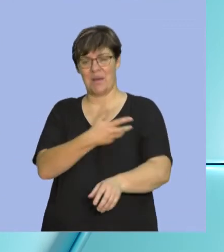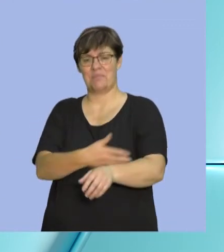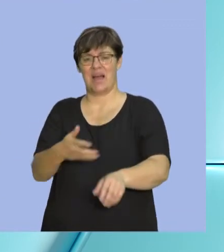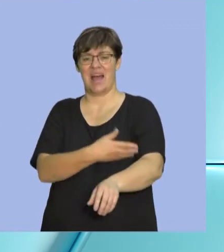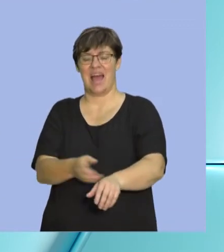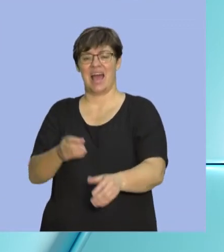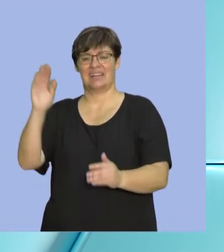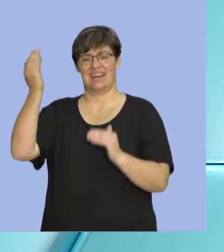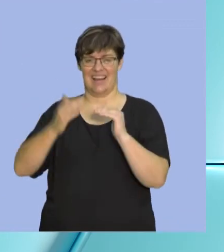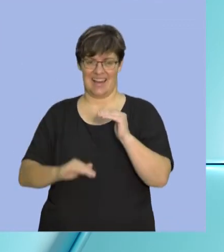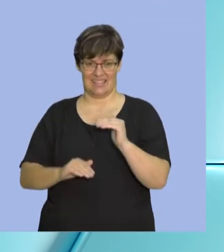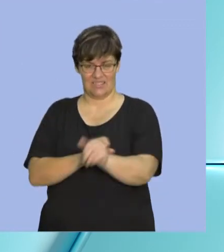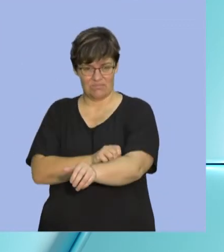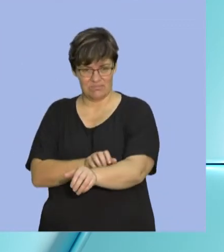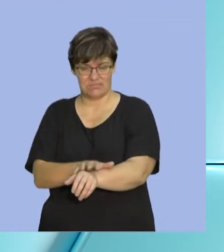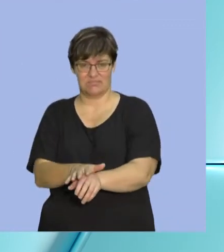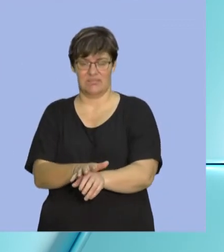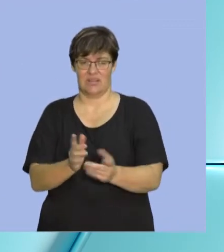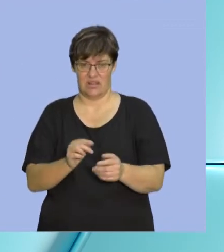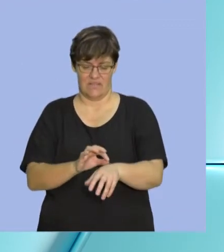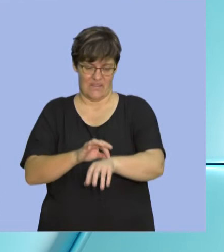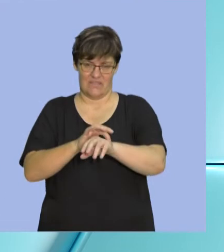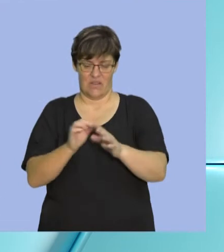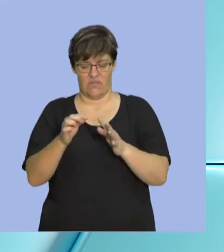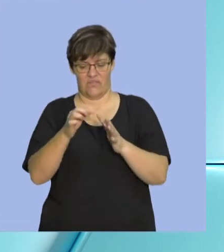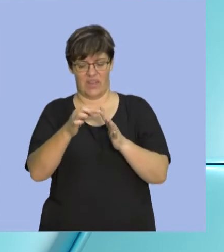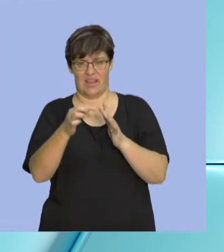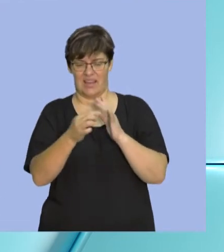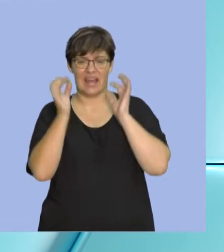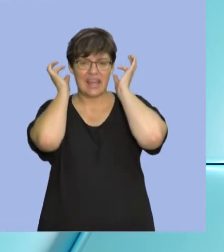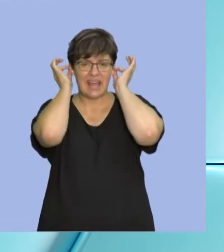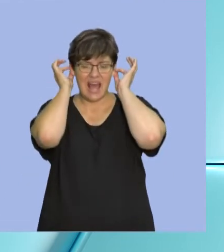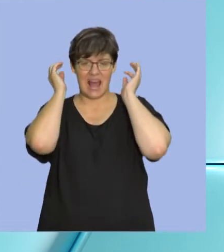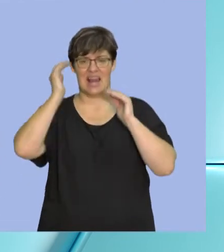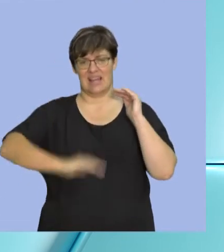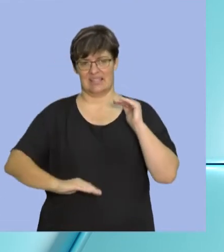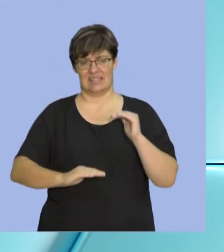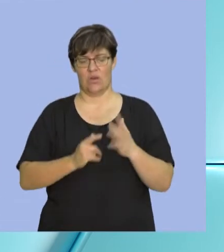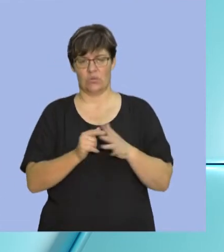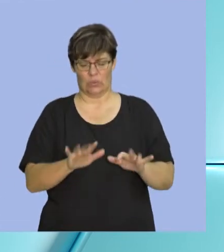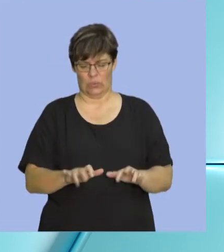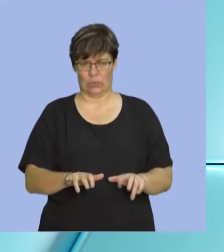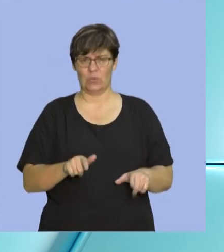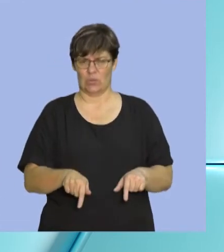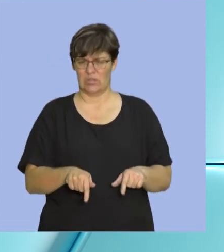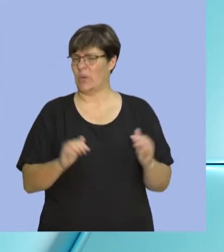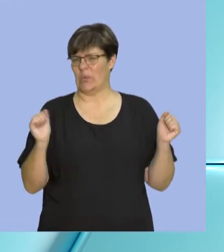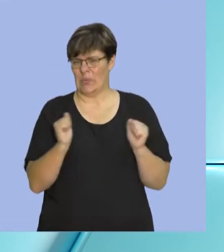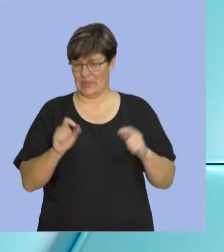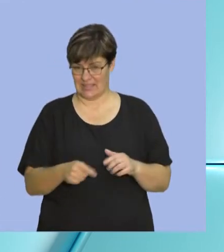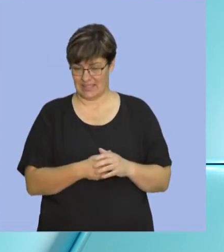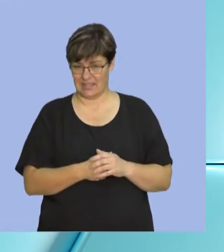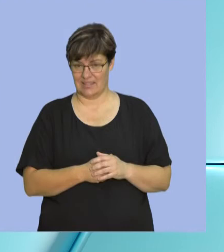flow to the periphery or the fingertips and the ear tips. Even your toes tend to get much cooler. And that's again